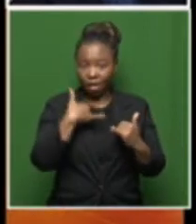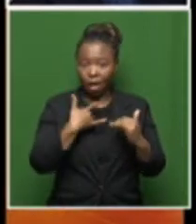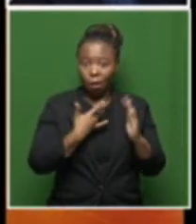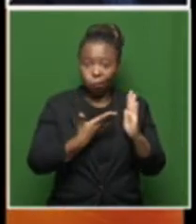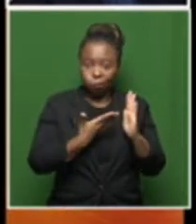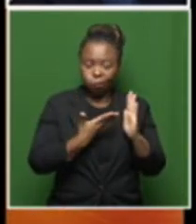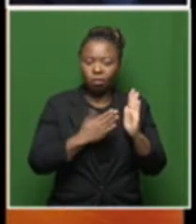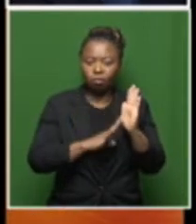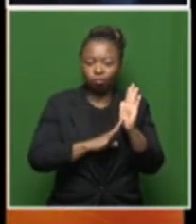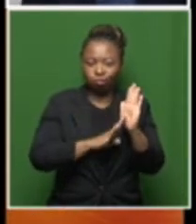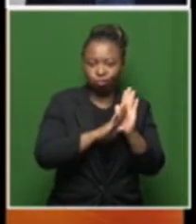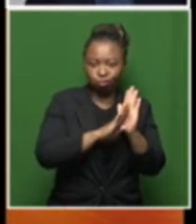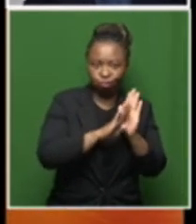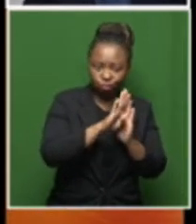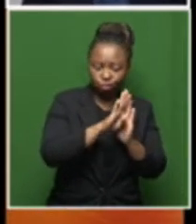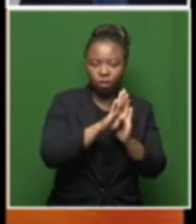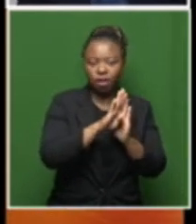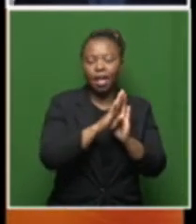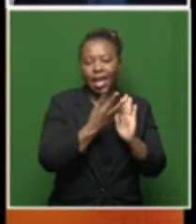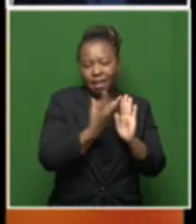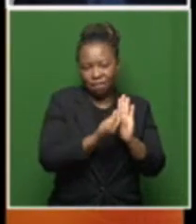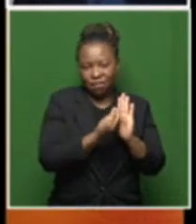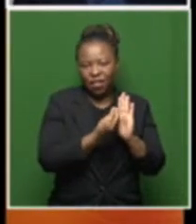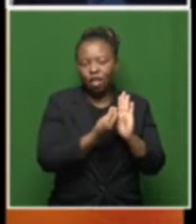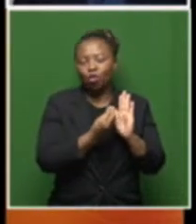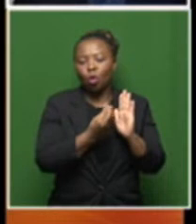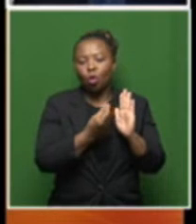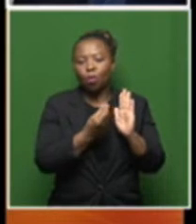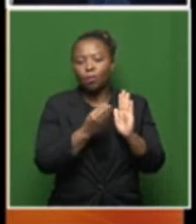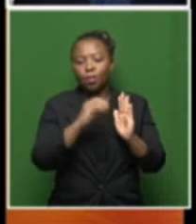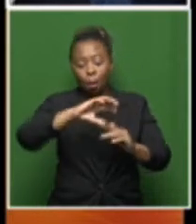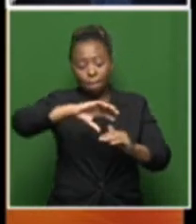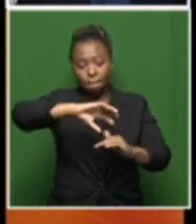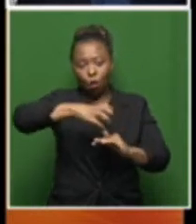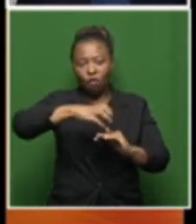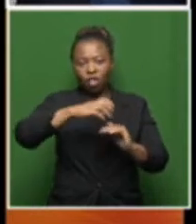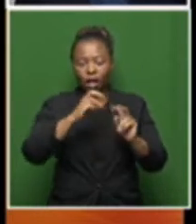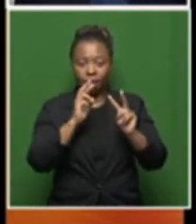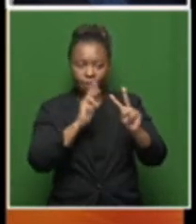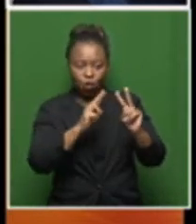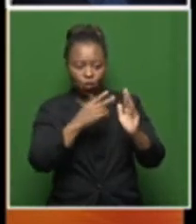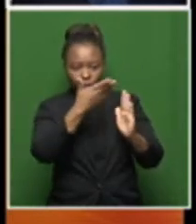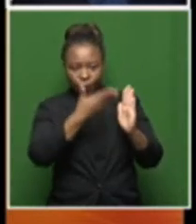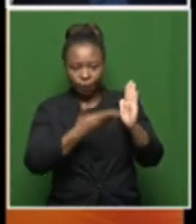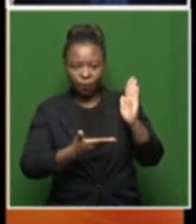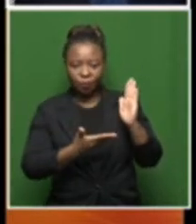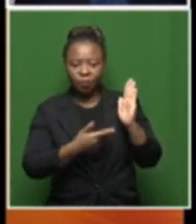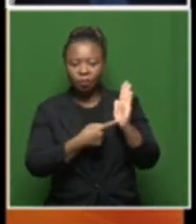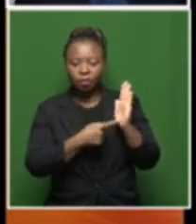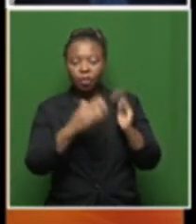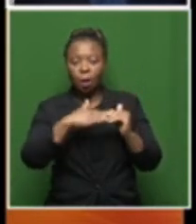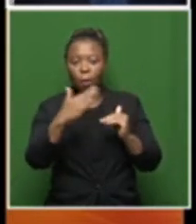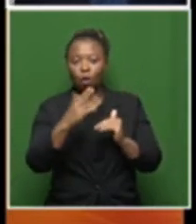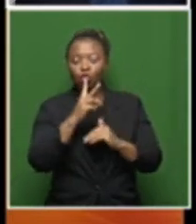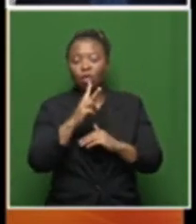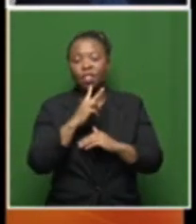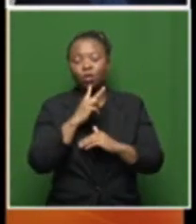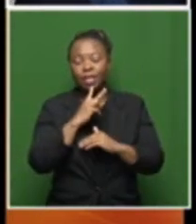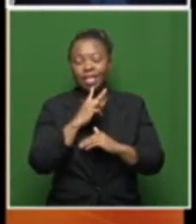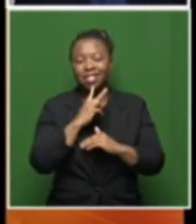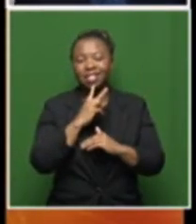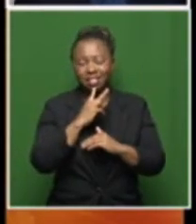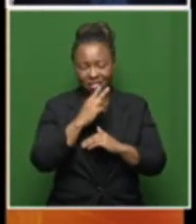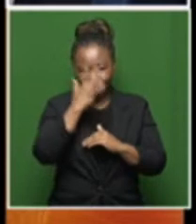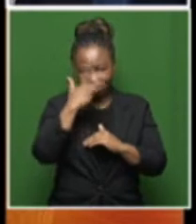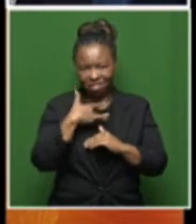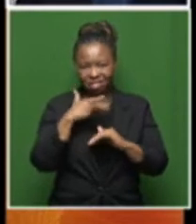the inclining phase. This is our picture, our provincial view. We're currently seeing more than 2,000 cases now, a new diagnosis per